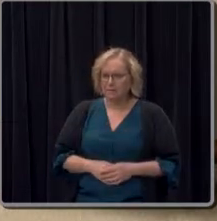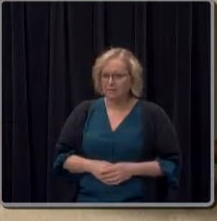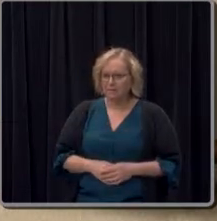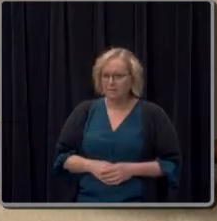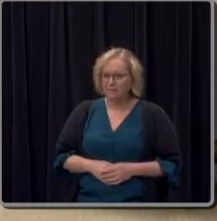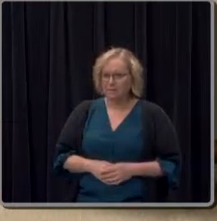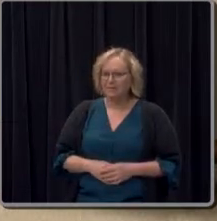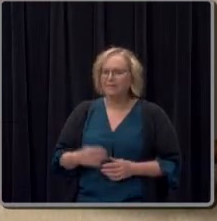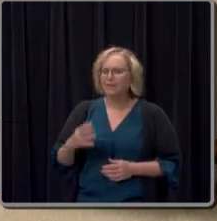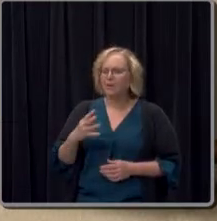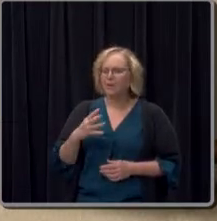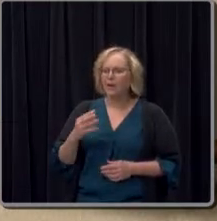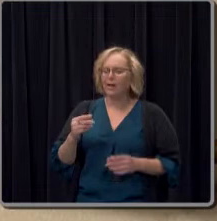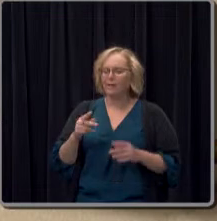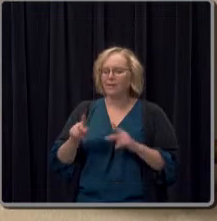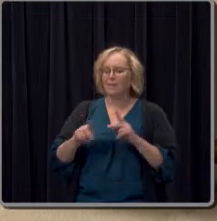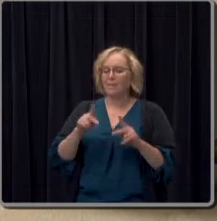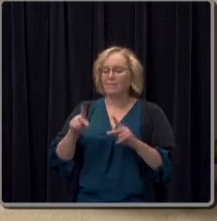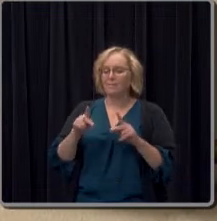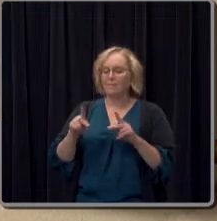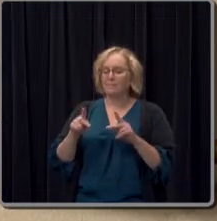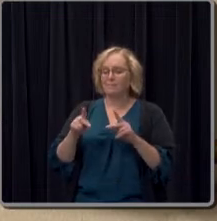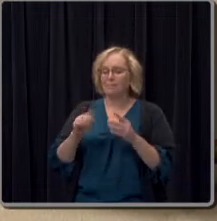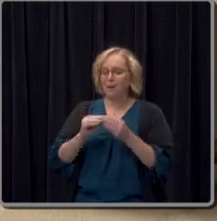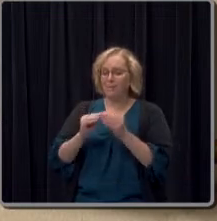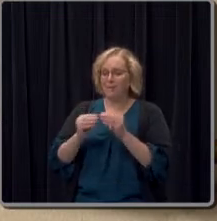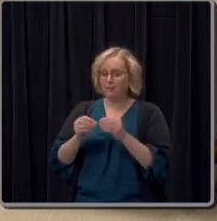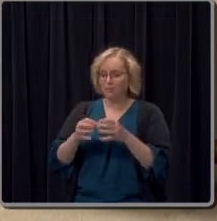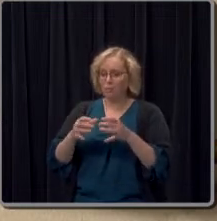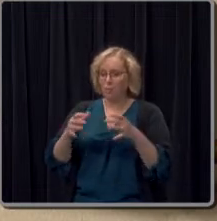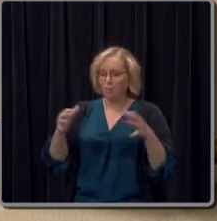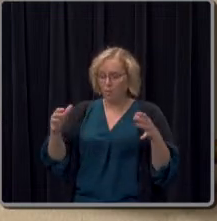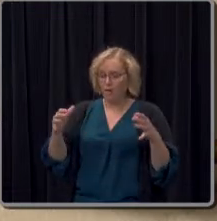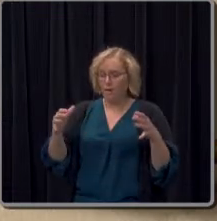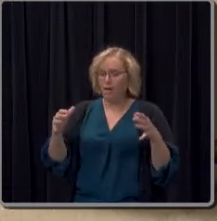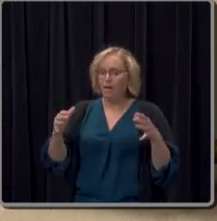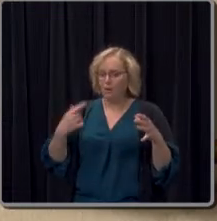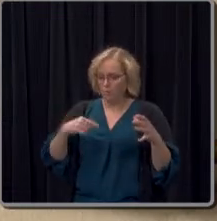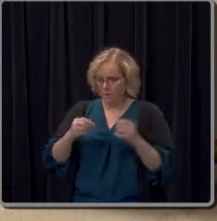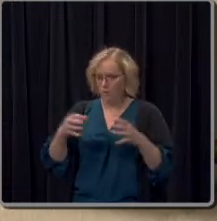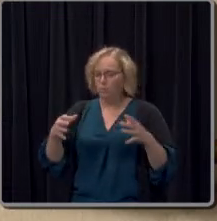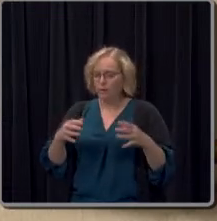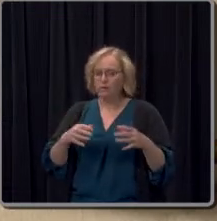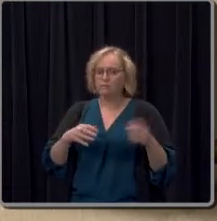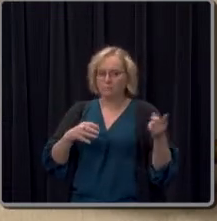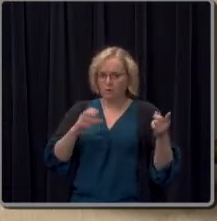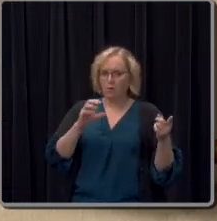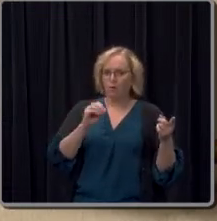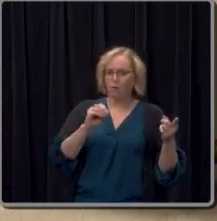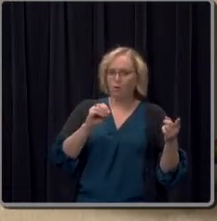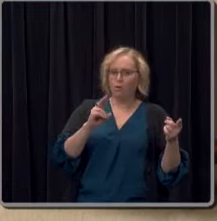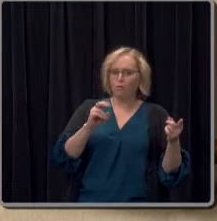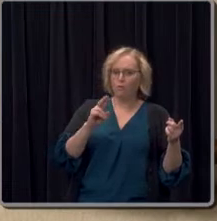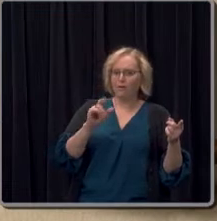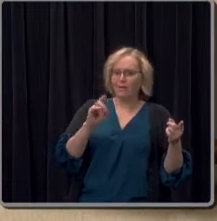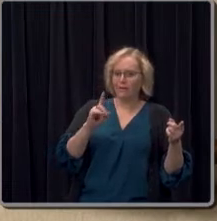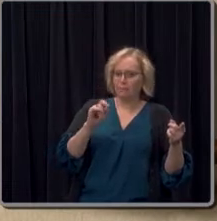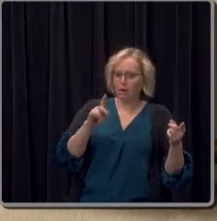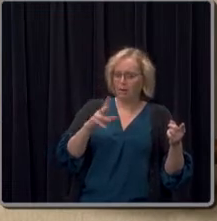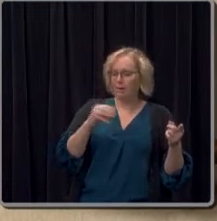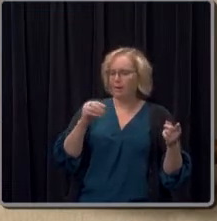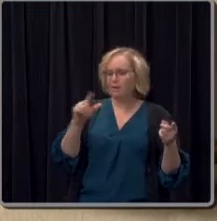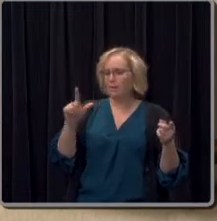Oh, in population growth, we are growing in population. So is Overland Park, Lenexa as well. The public schools continue to